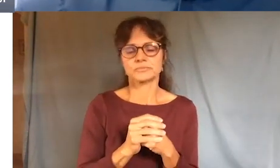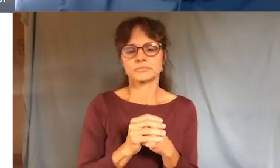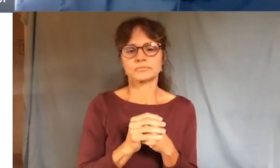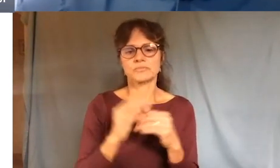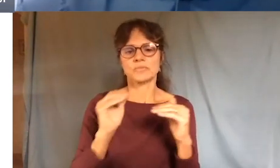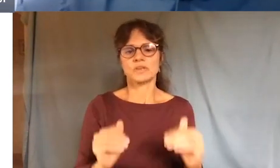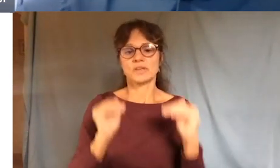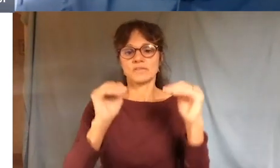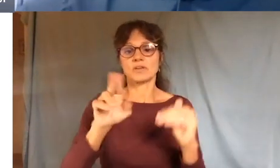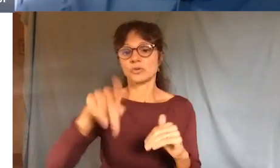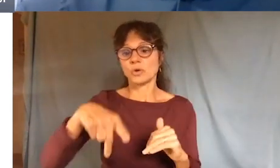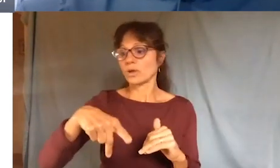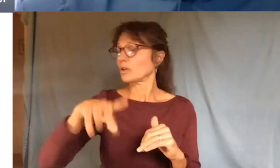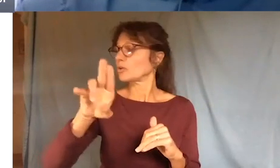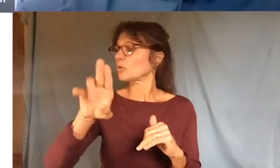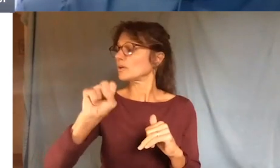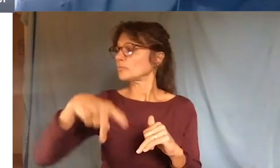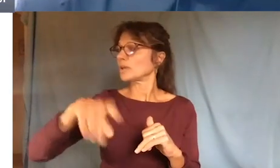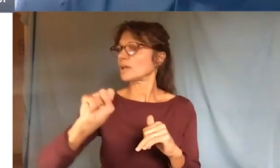Advance the Postal Service slides.